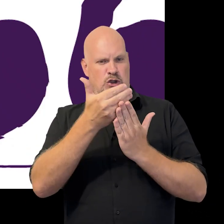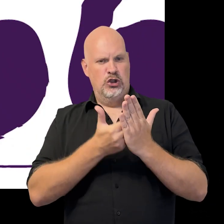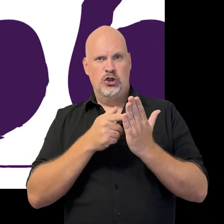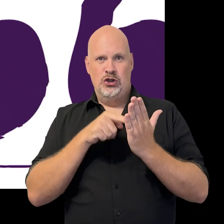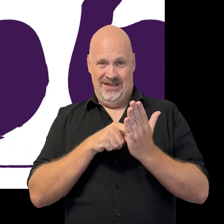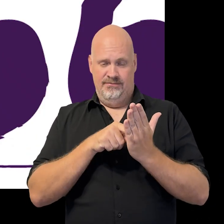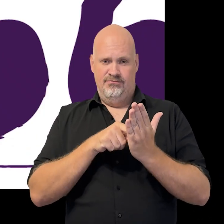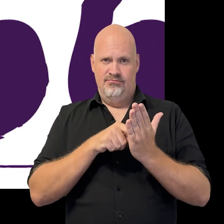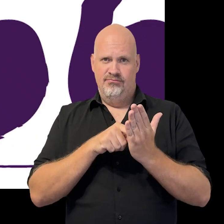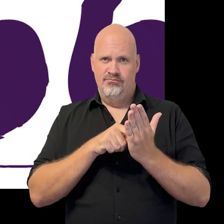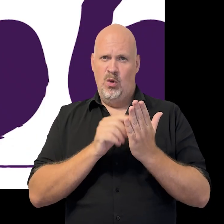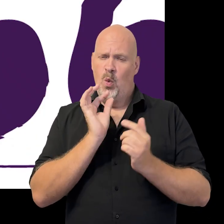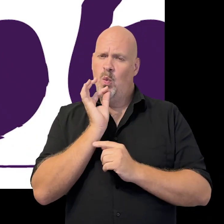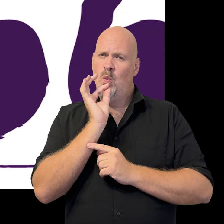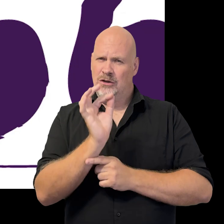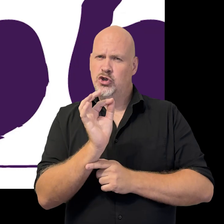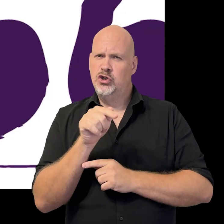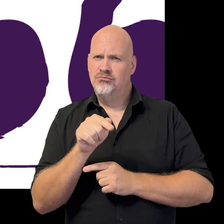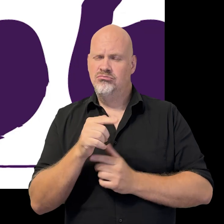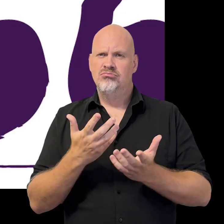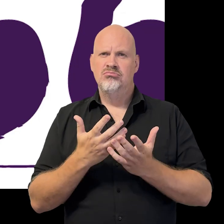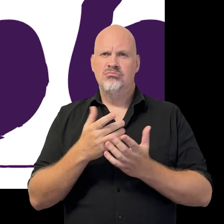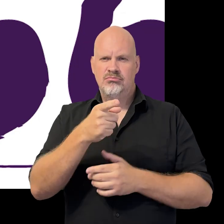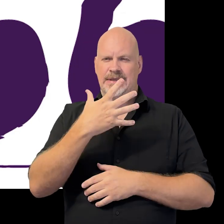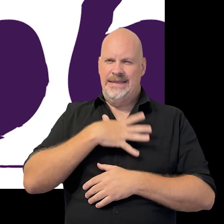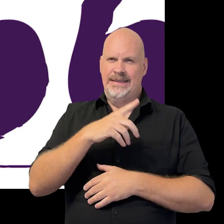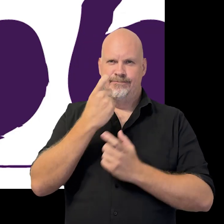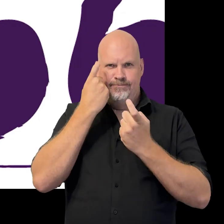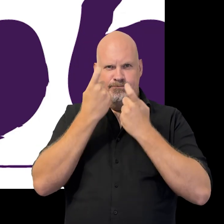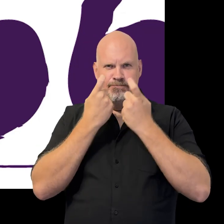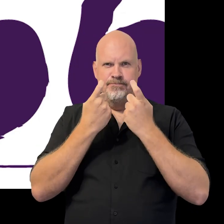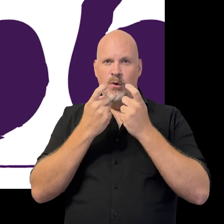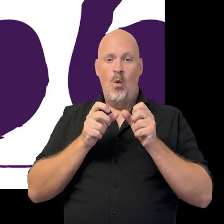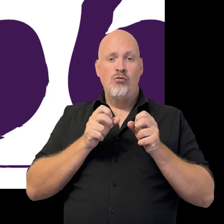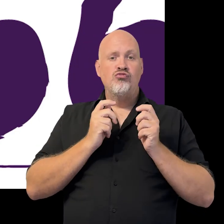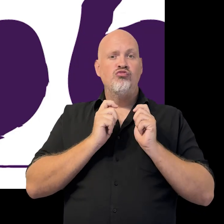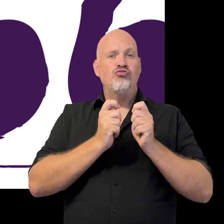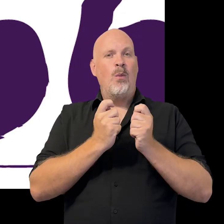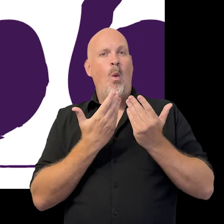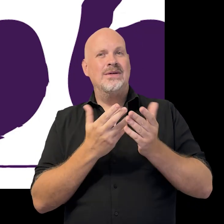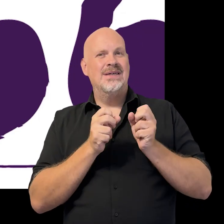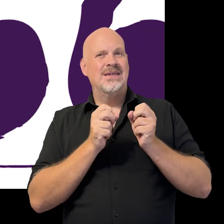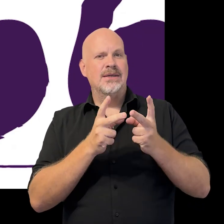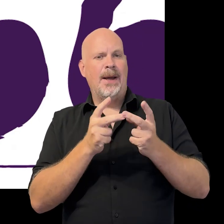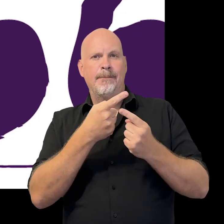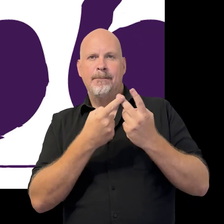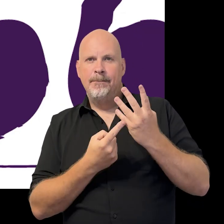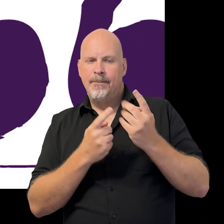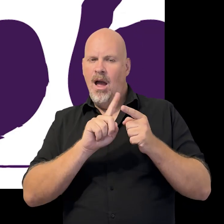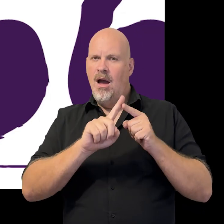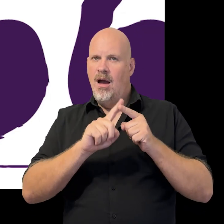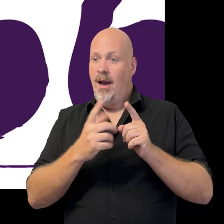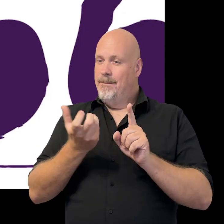making recommendations that you ensure they're evidence-based, so that they are